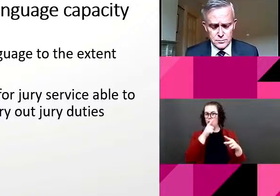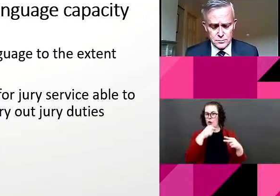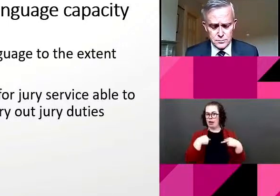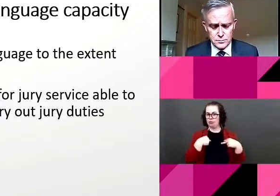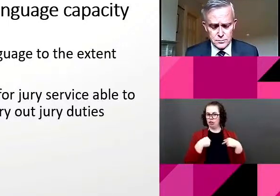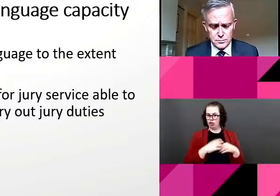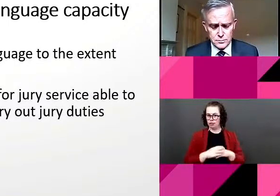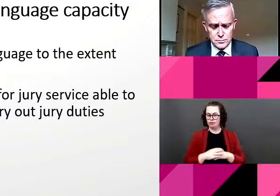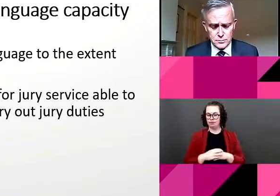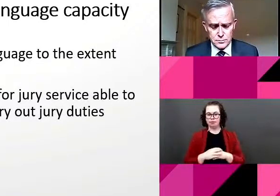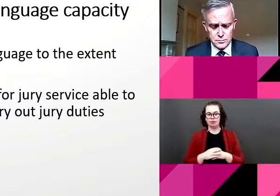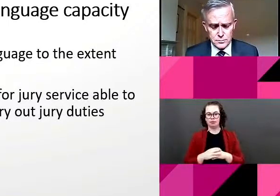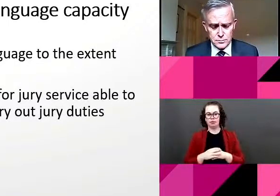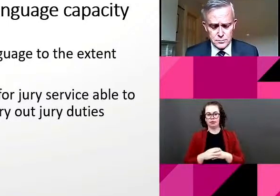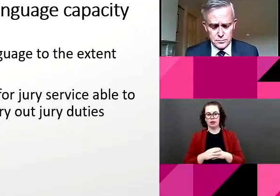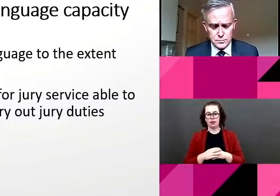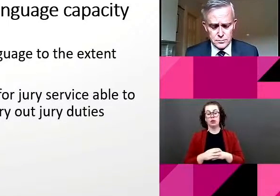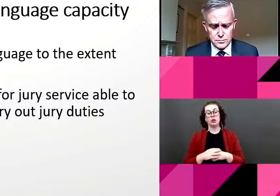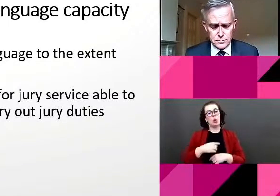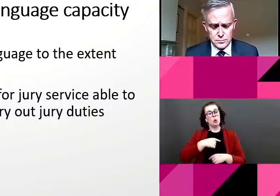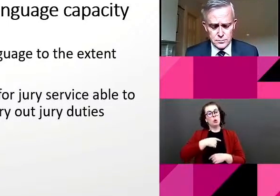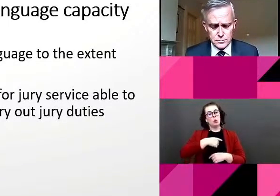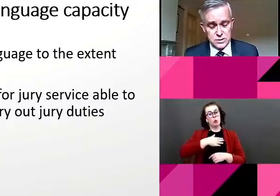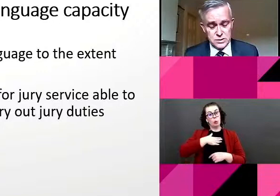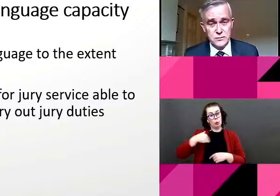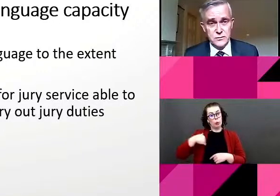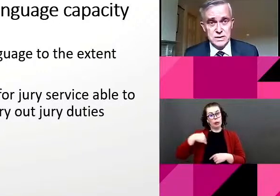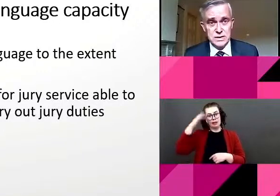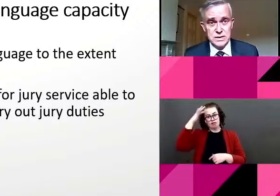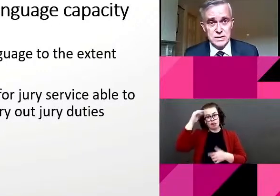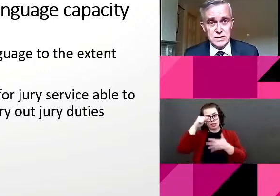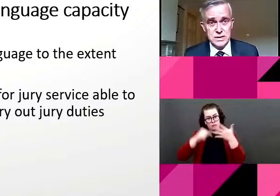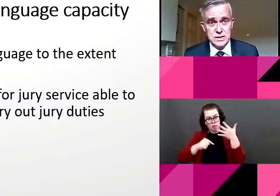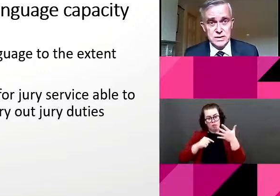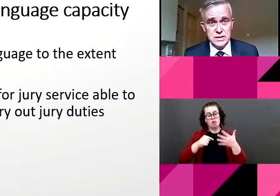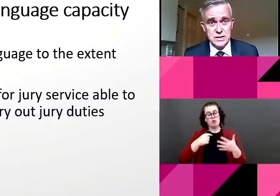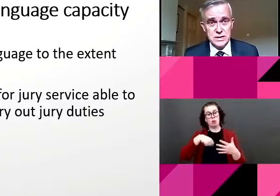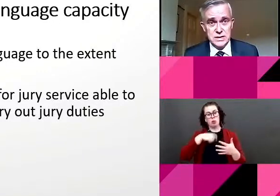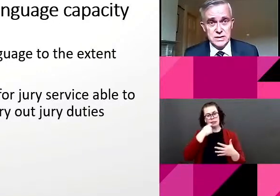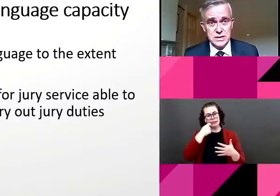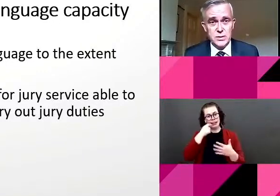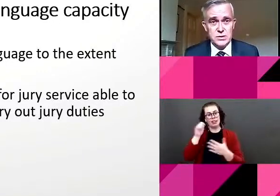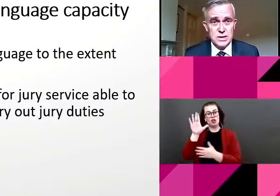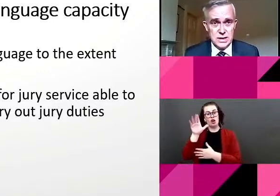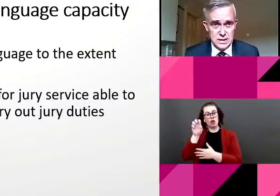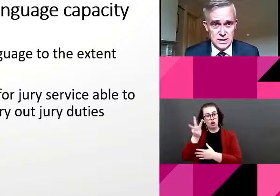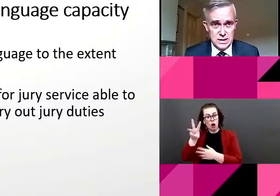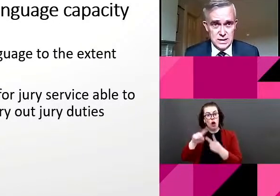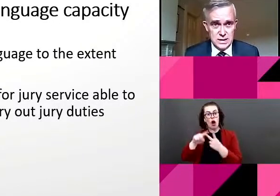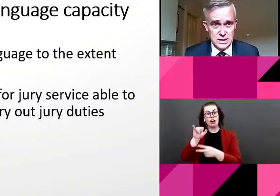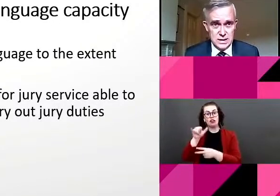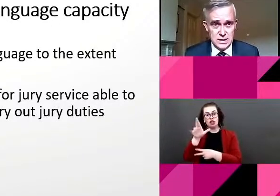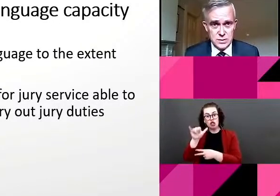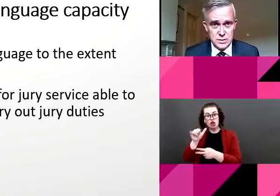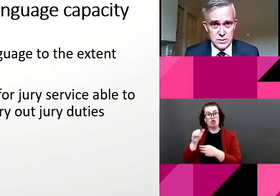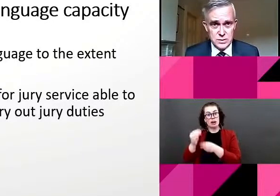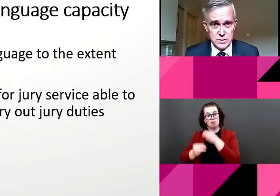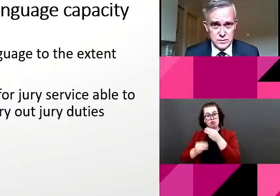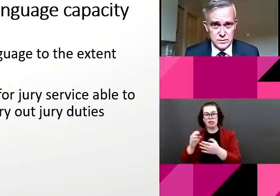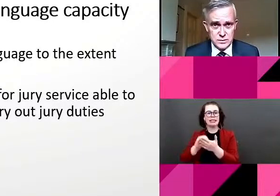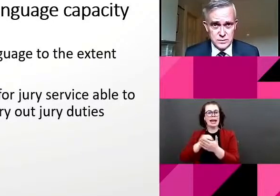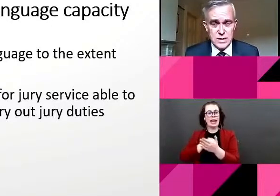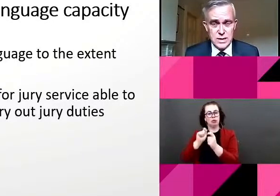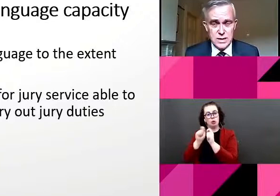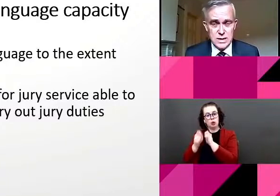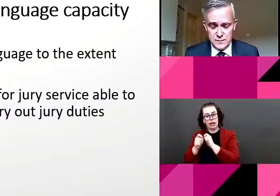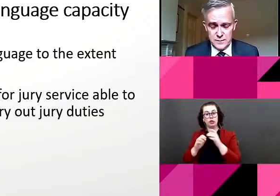So what we recommended was the law on jury service needs to be amended to state that a person is eligible